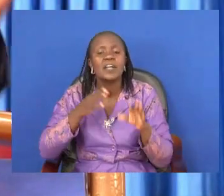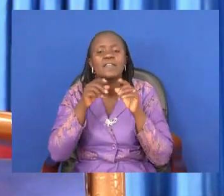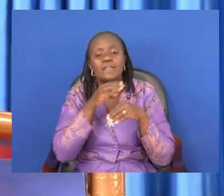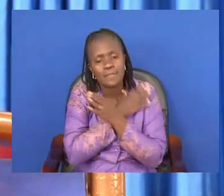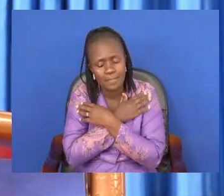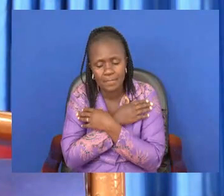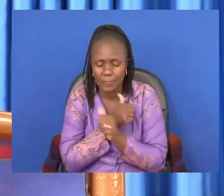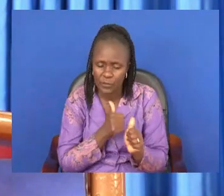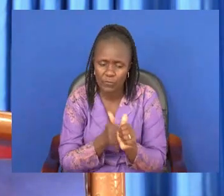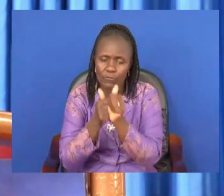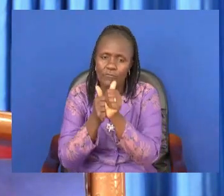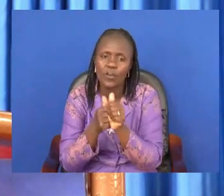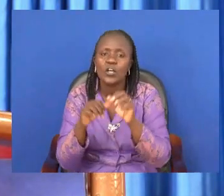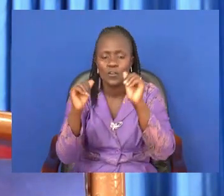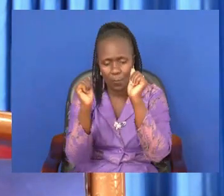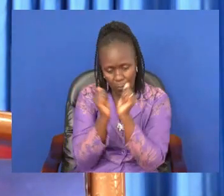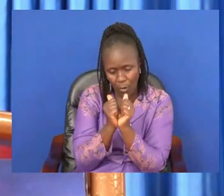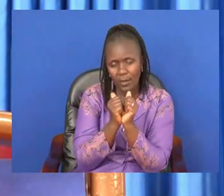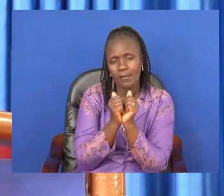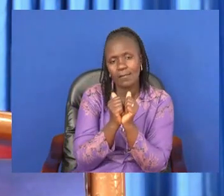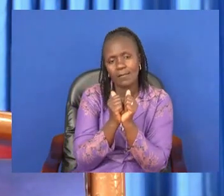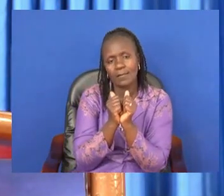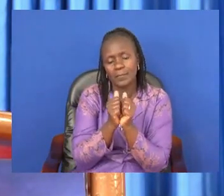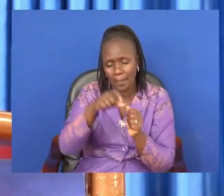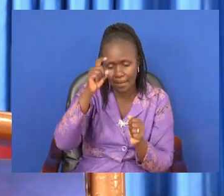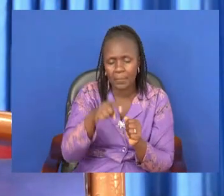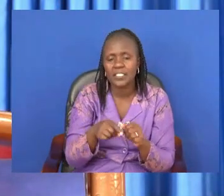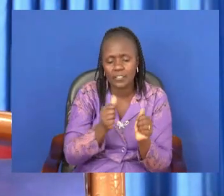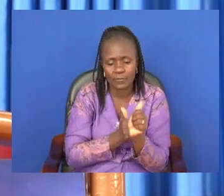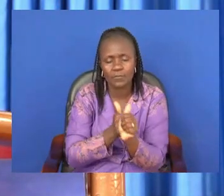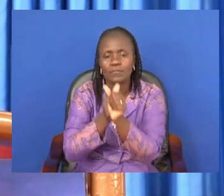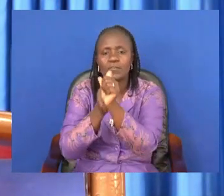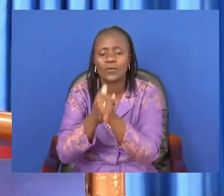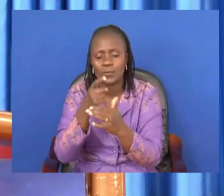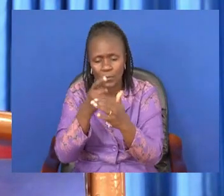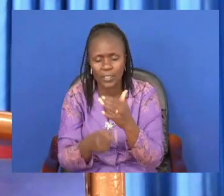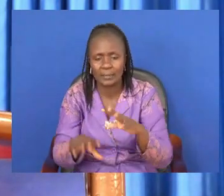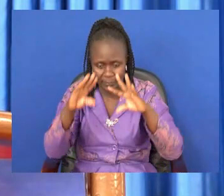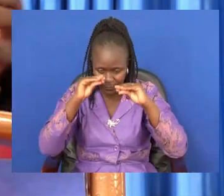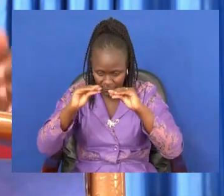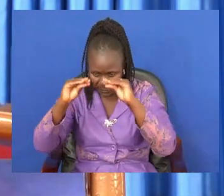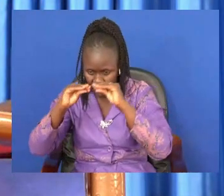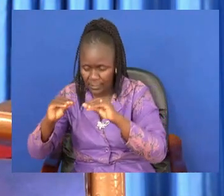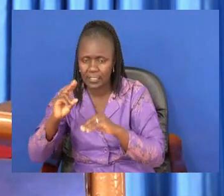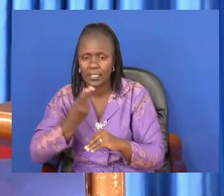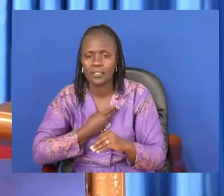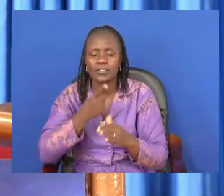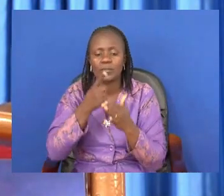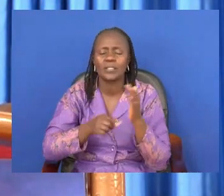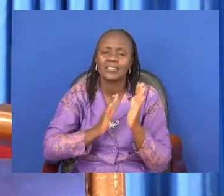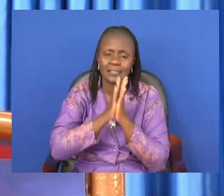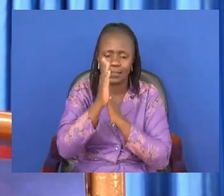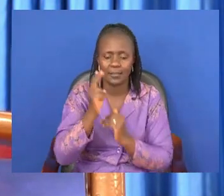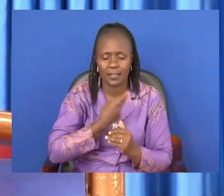you want to follow Timothy, if you want to follow Paul, we must follow into what he's teaching us and in what he's directing us